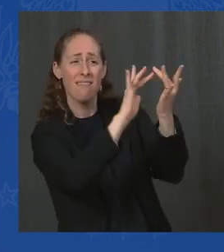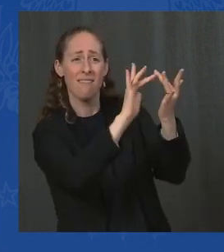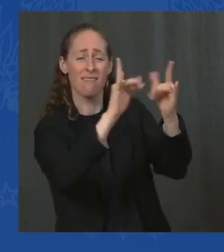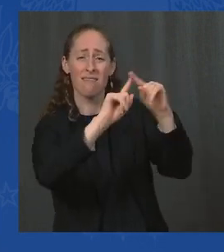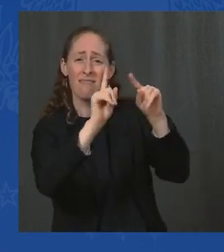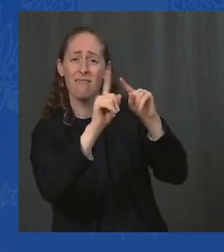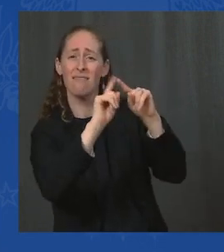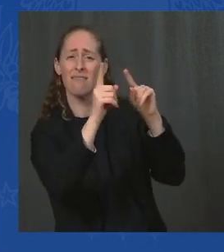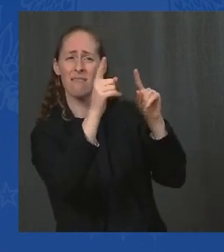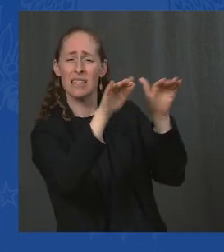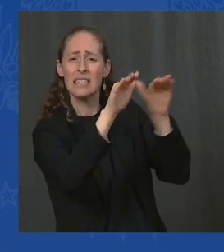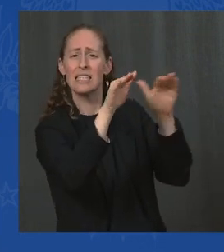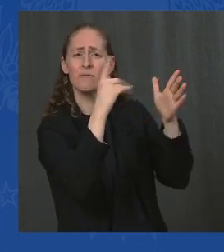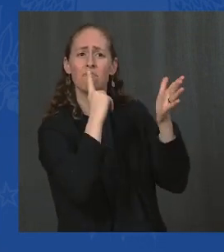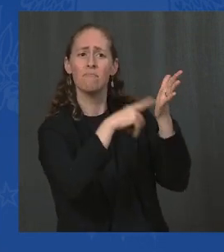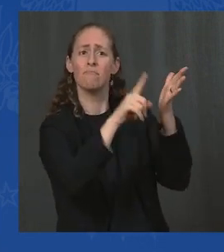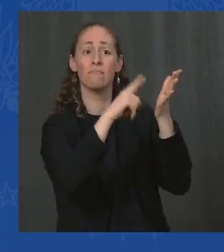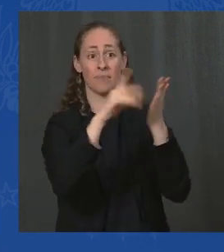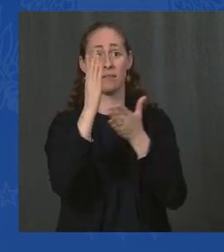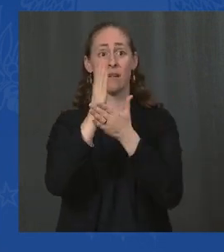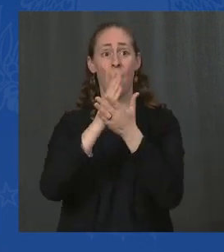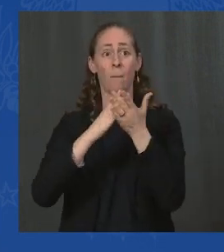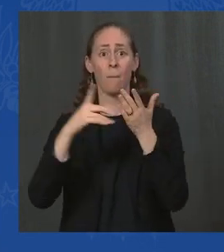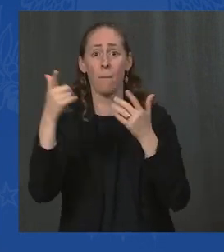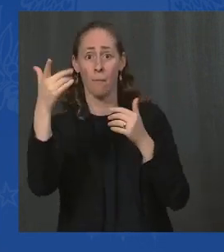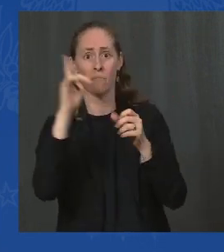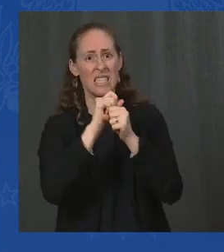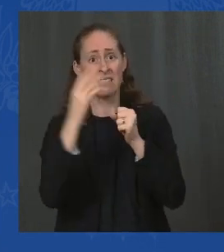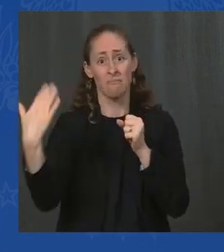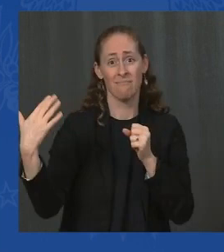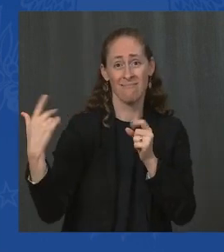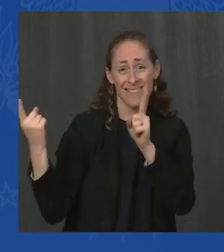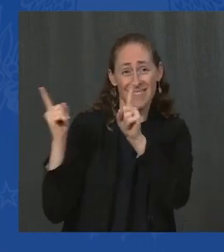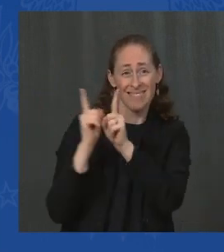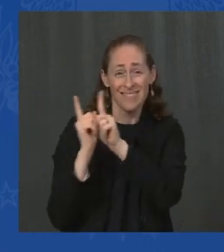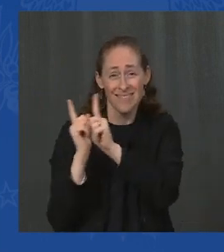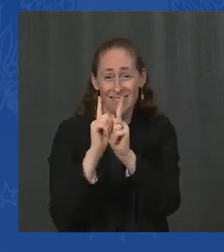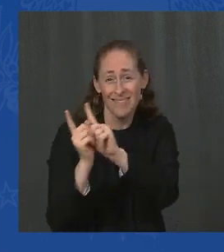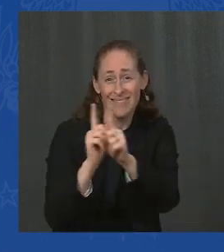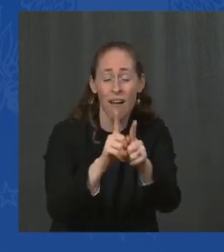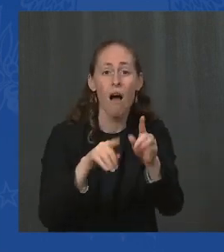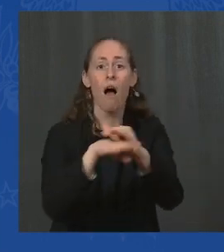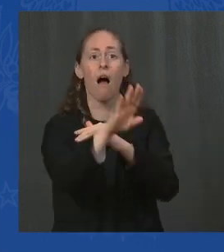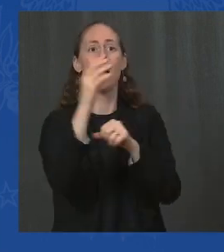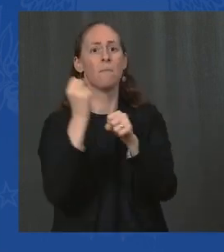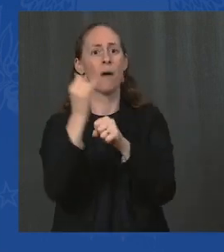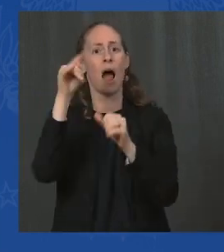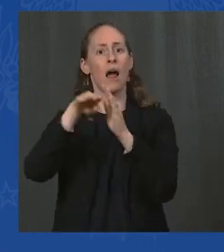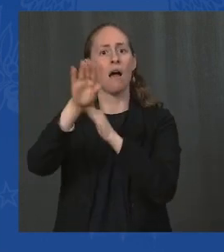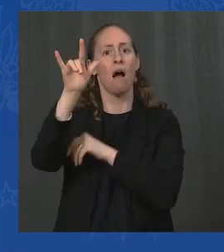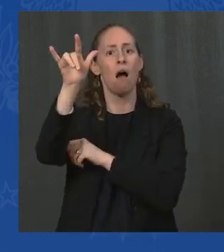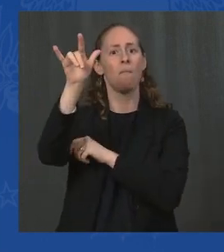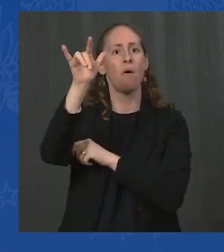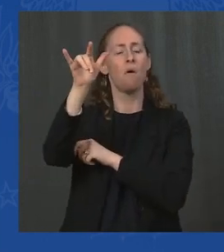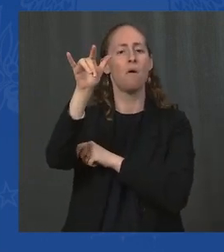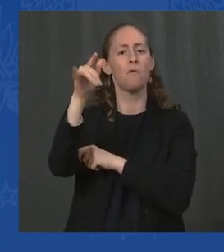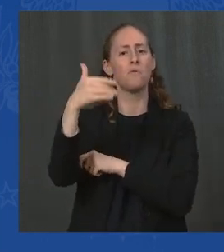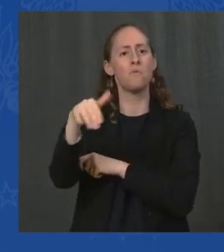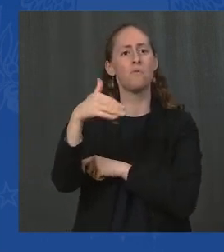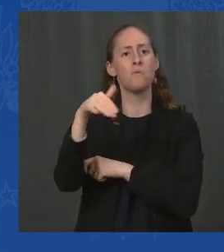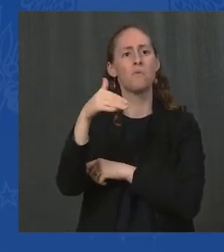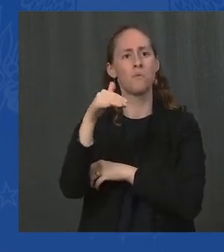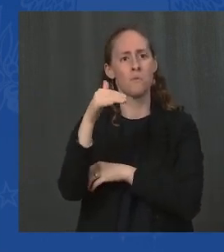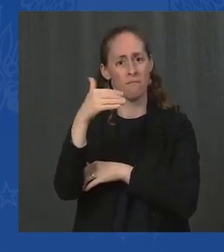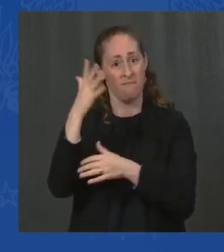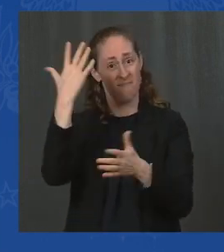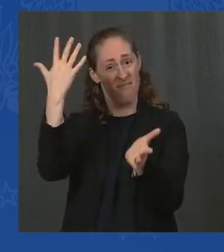walking Americans into the airport. Again, more than 5,500 Americans were